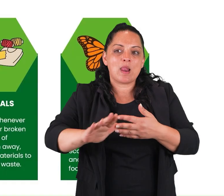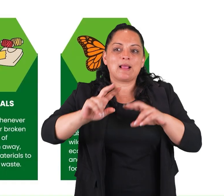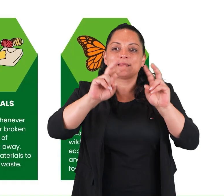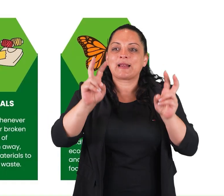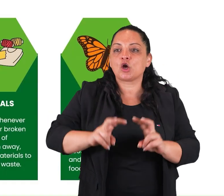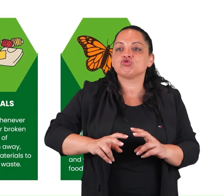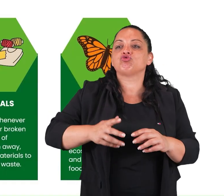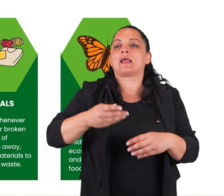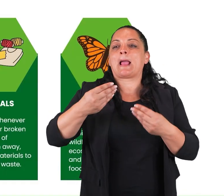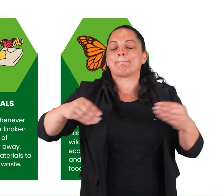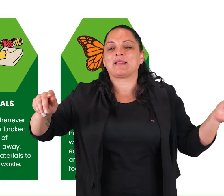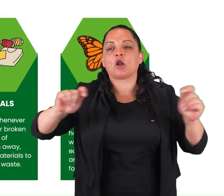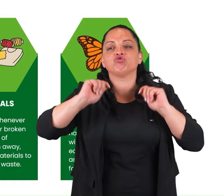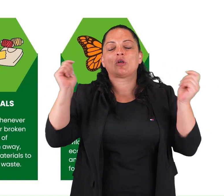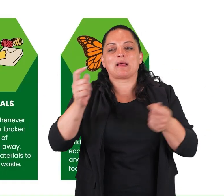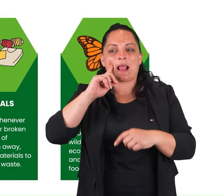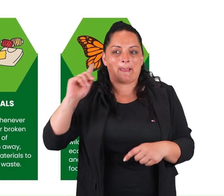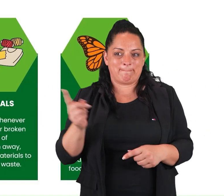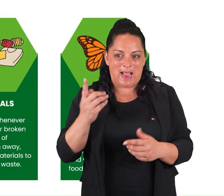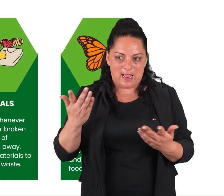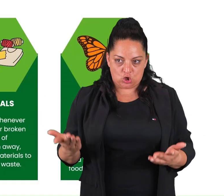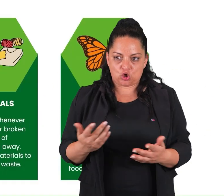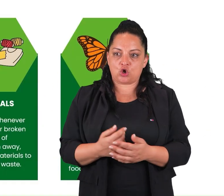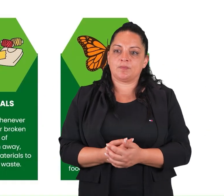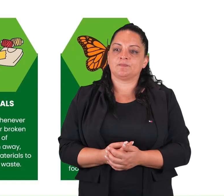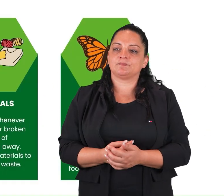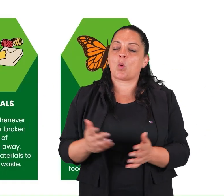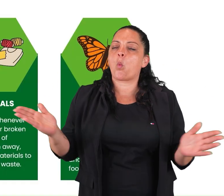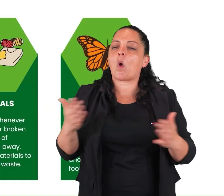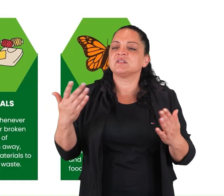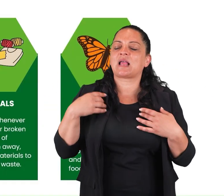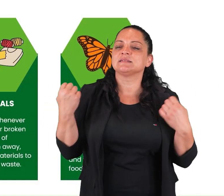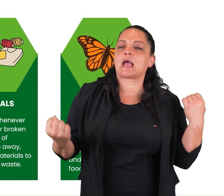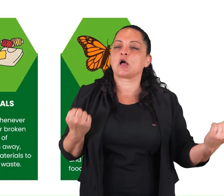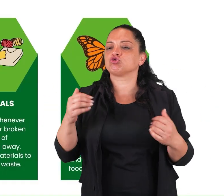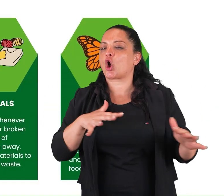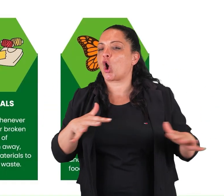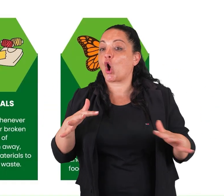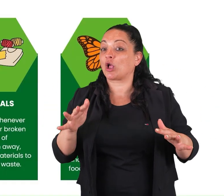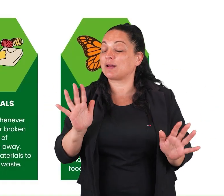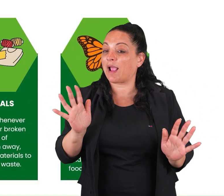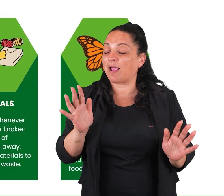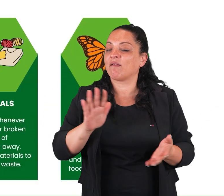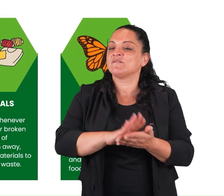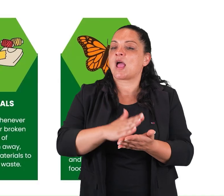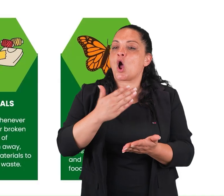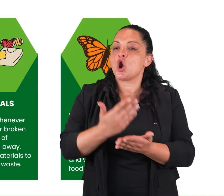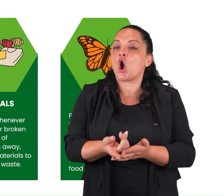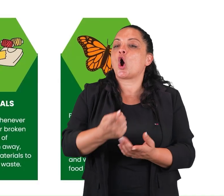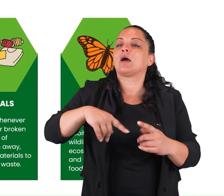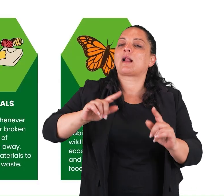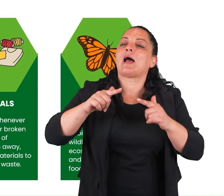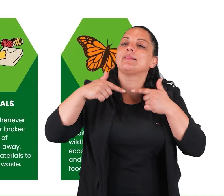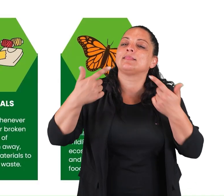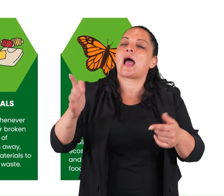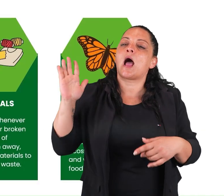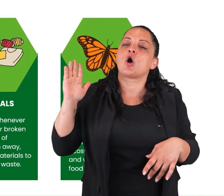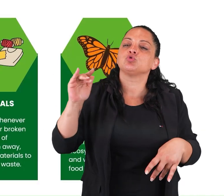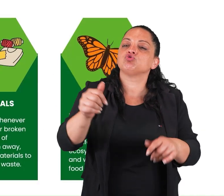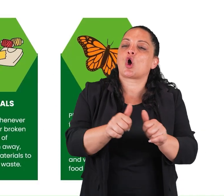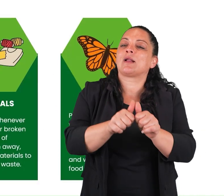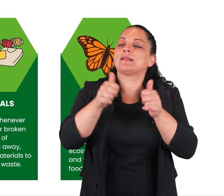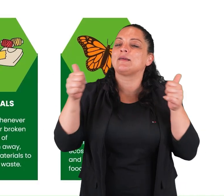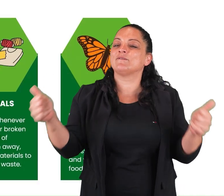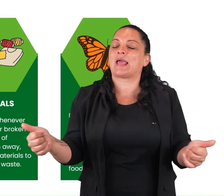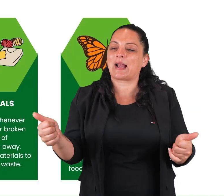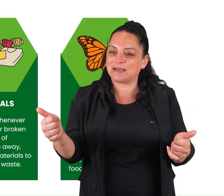water, energy, materials in general. Every action counts, and we should every day